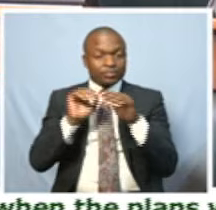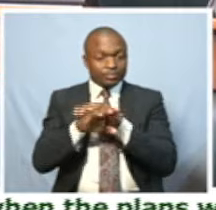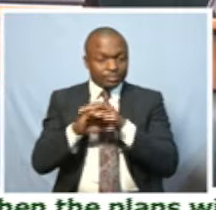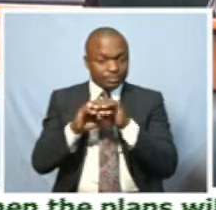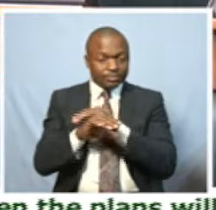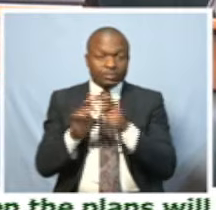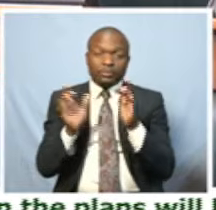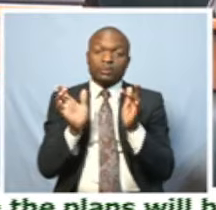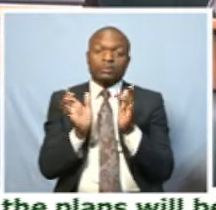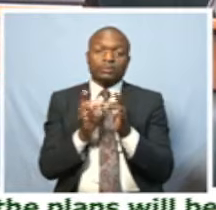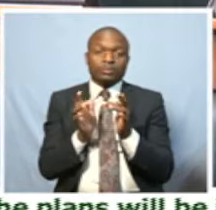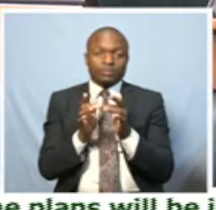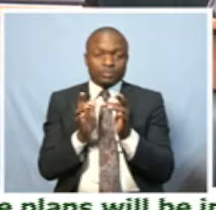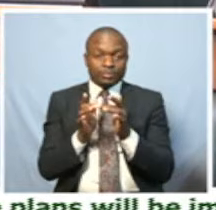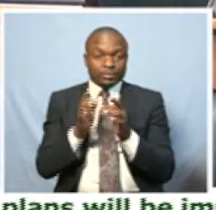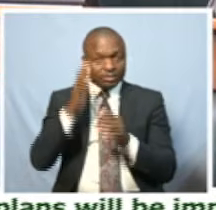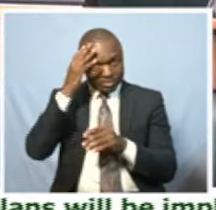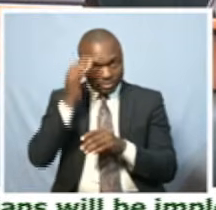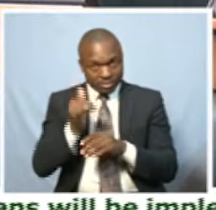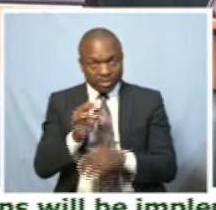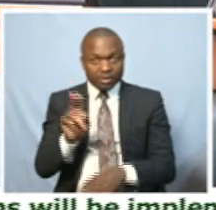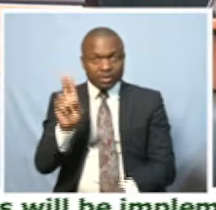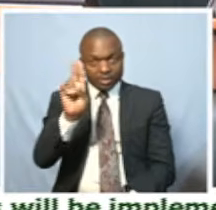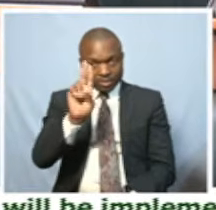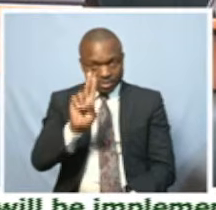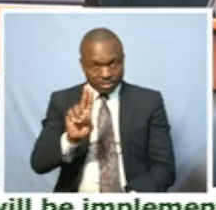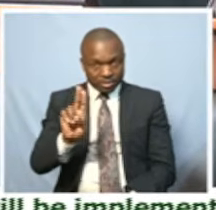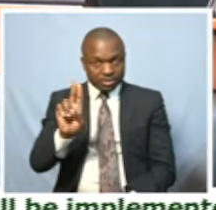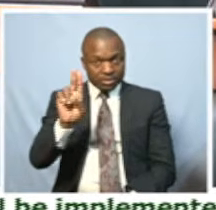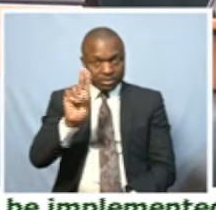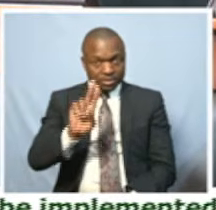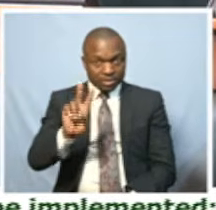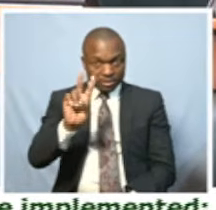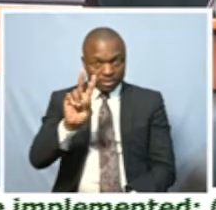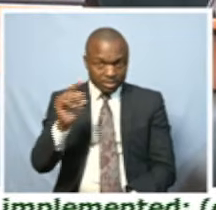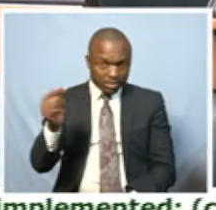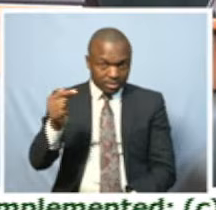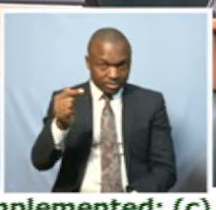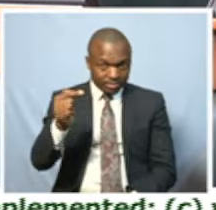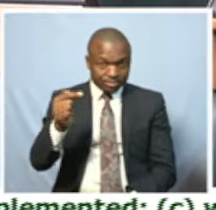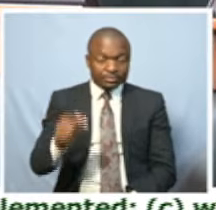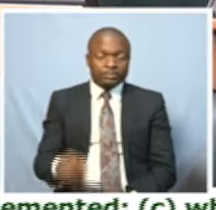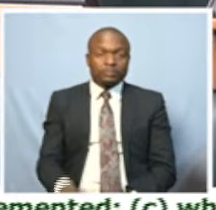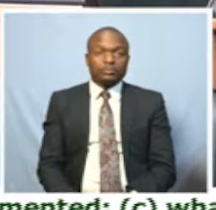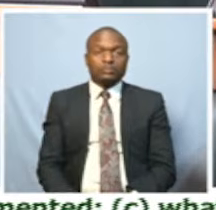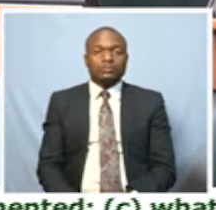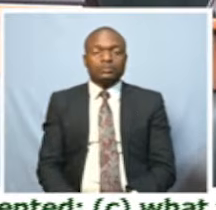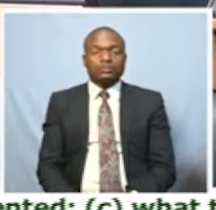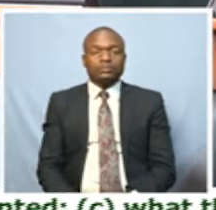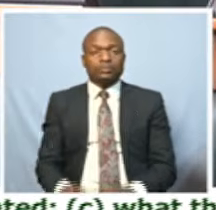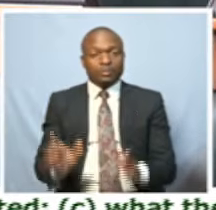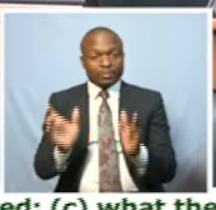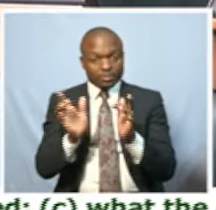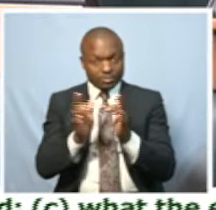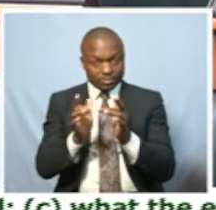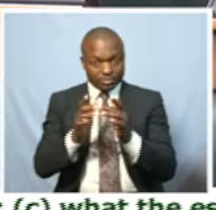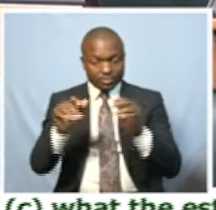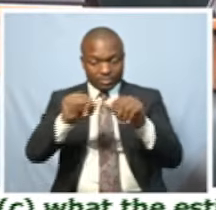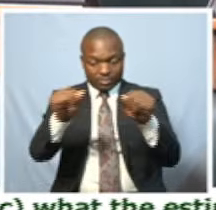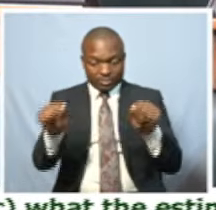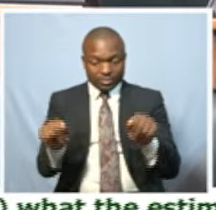the internet because they are using, if I'm not mistaken, 2G. And the network